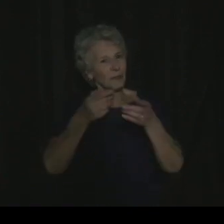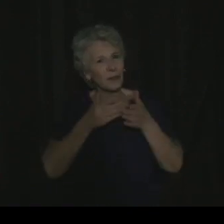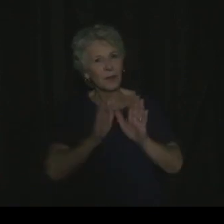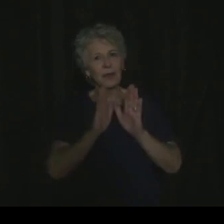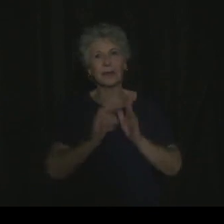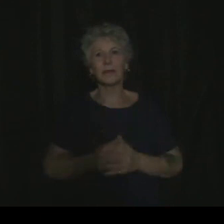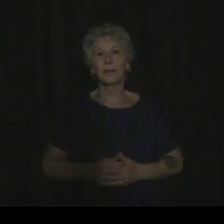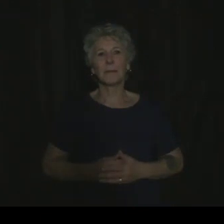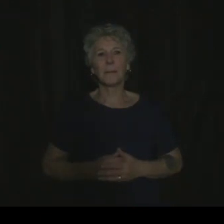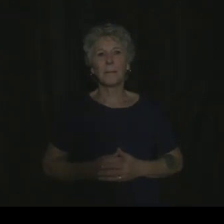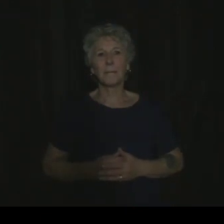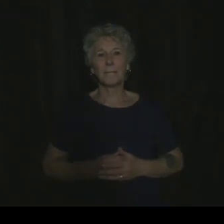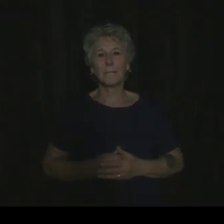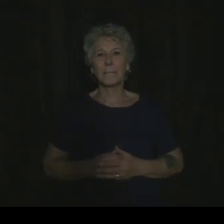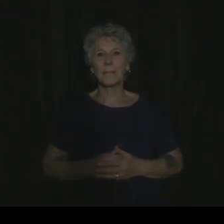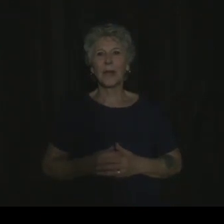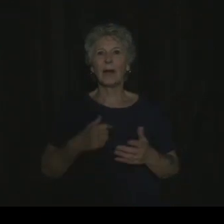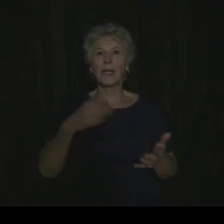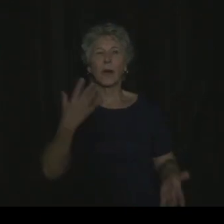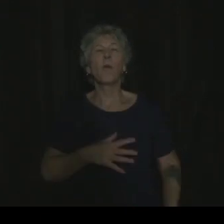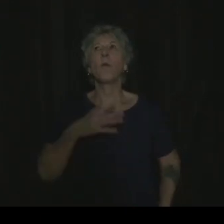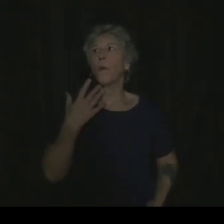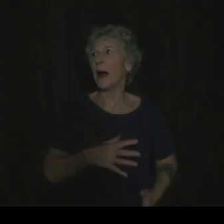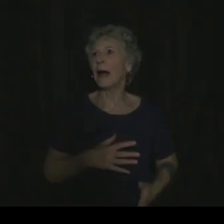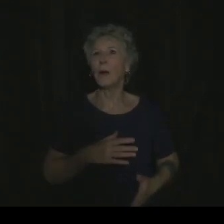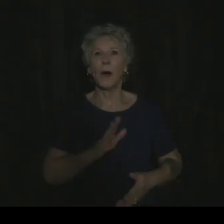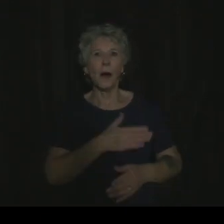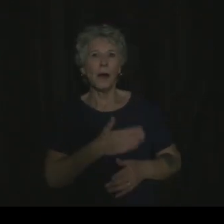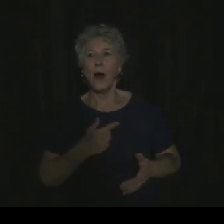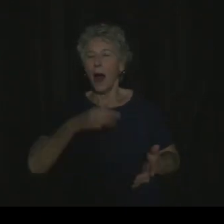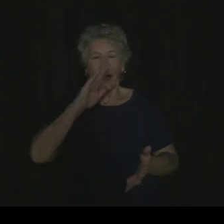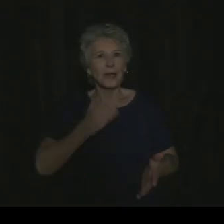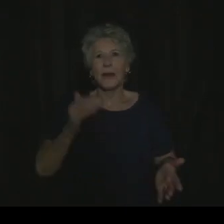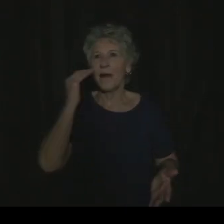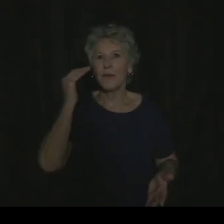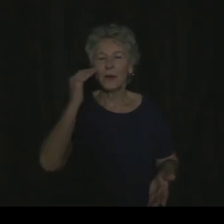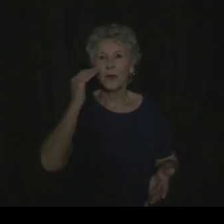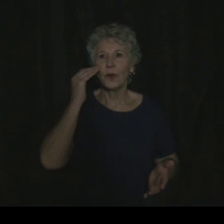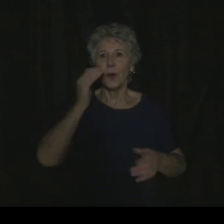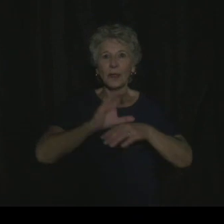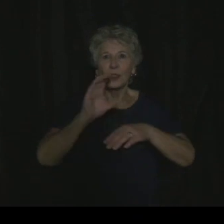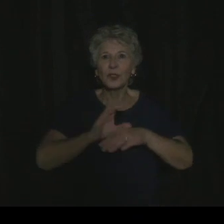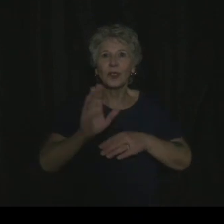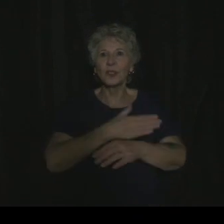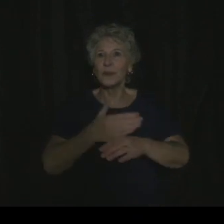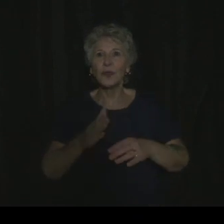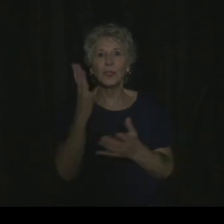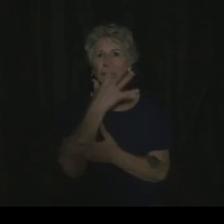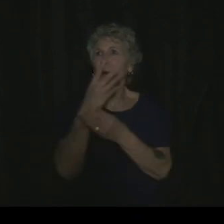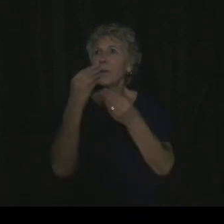ways. So I was like, wow, I never knew church music sounded this